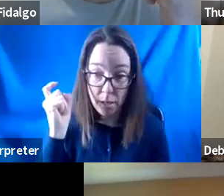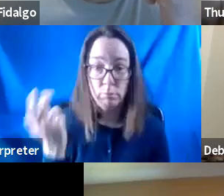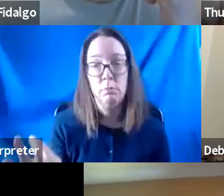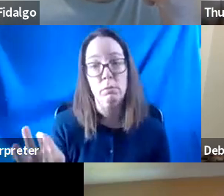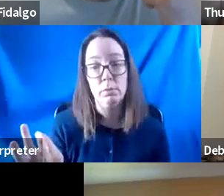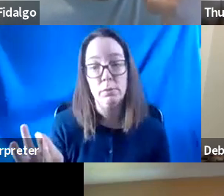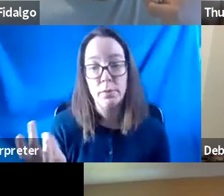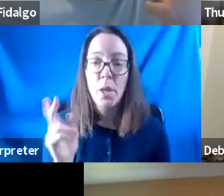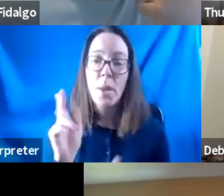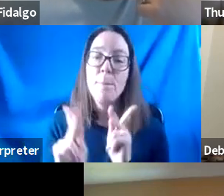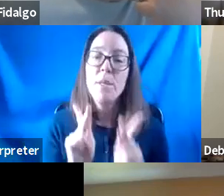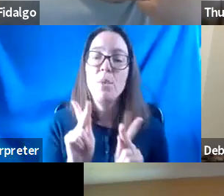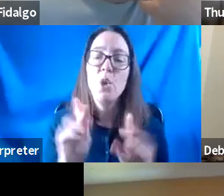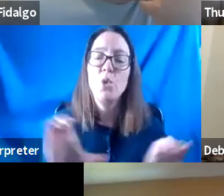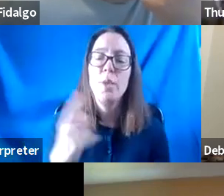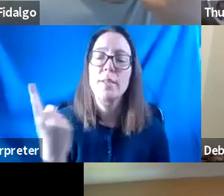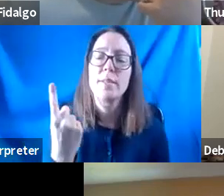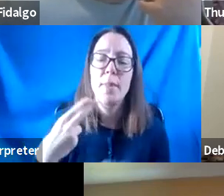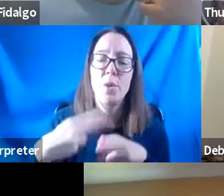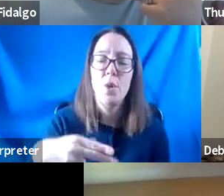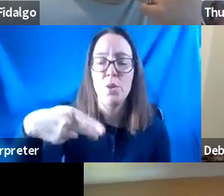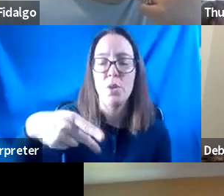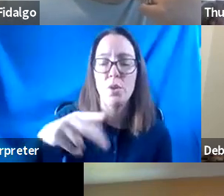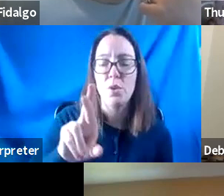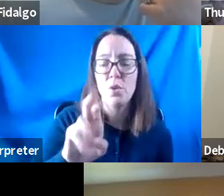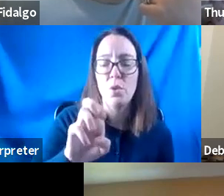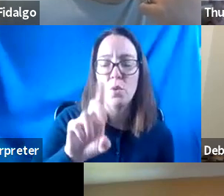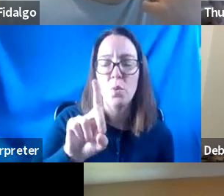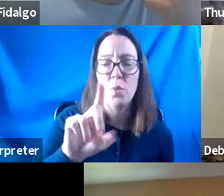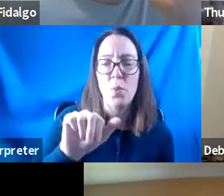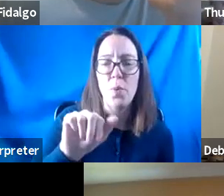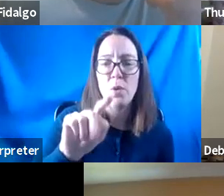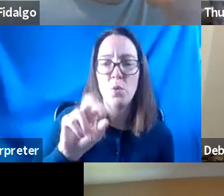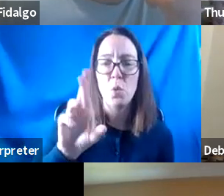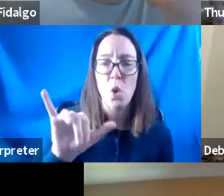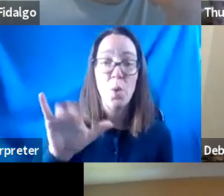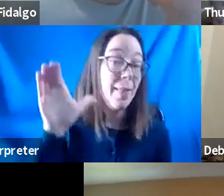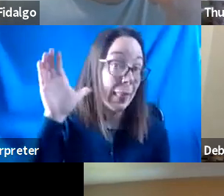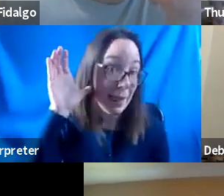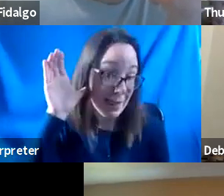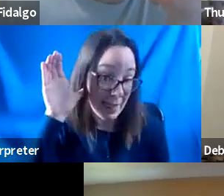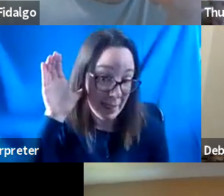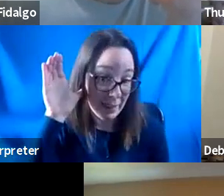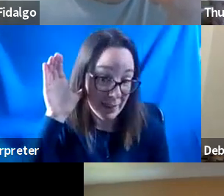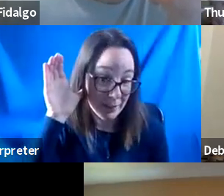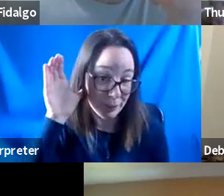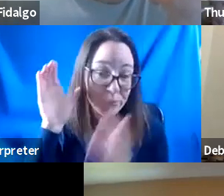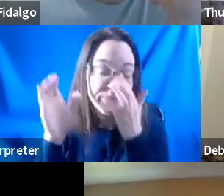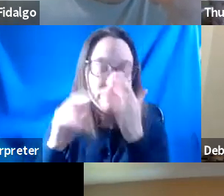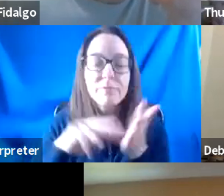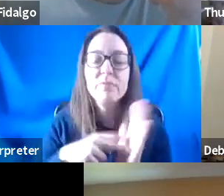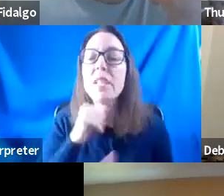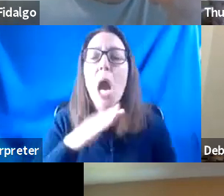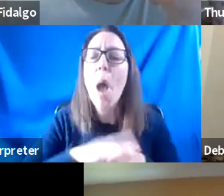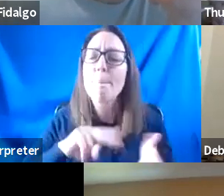called predatory listening. And it's not necessarily that they're trying to be a predator and hurt somebody else, but it's like they're waiting